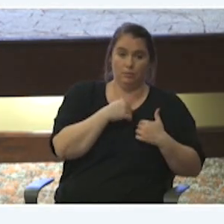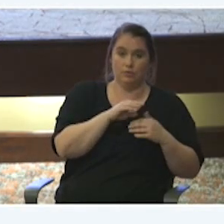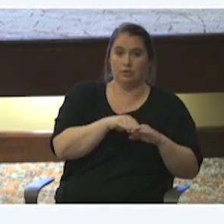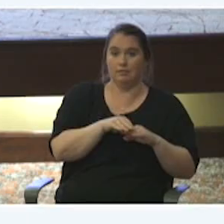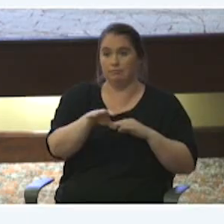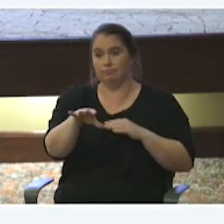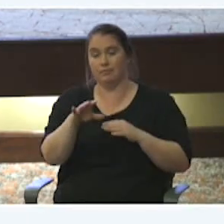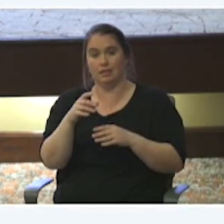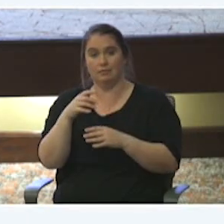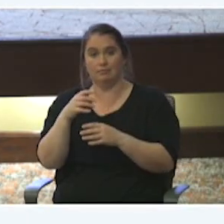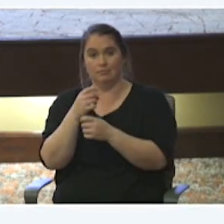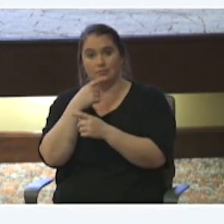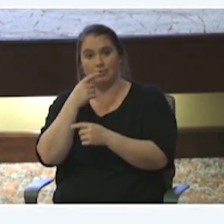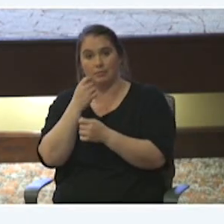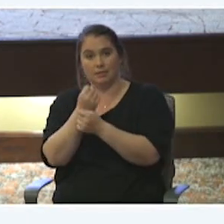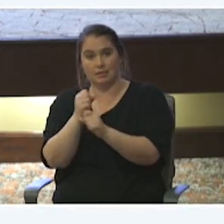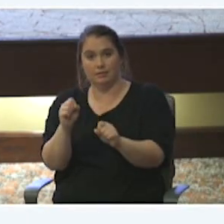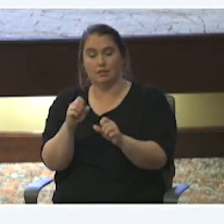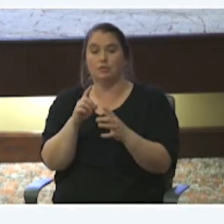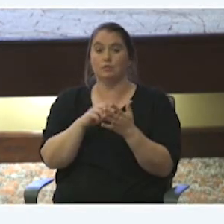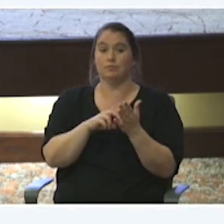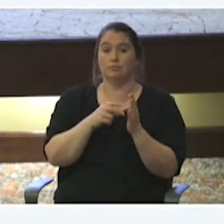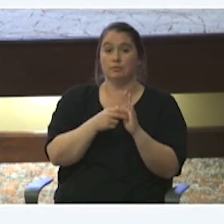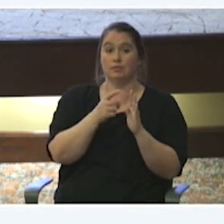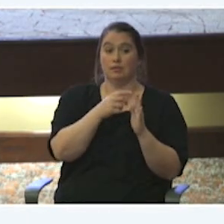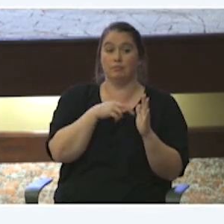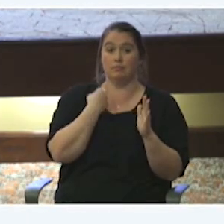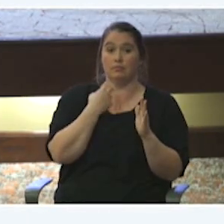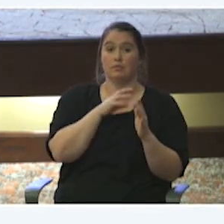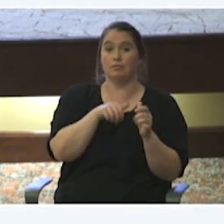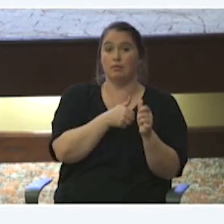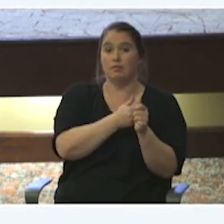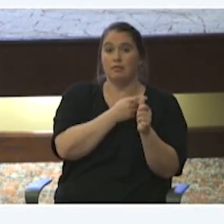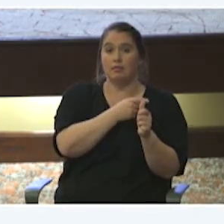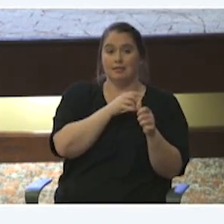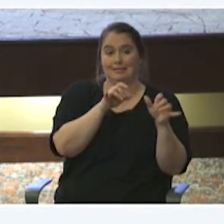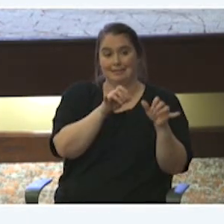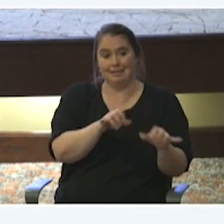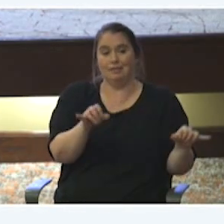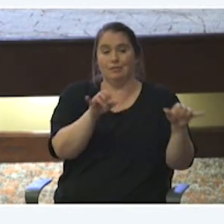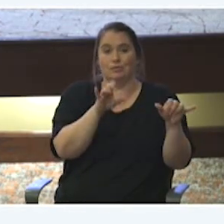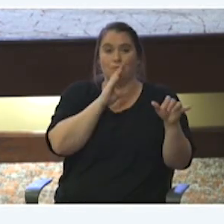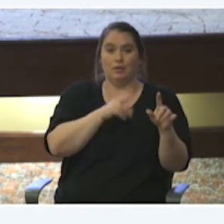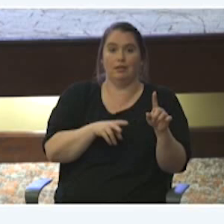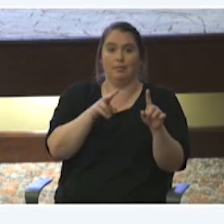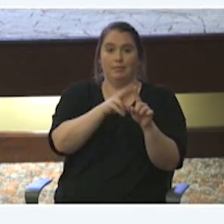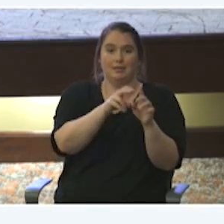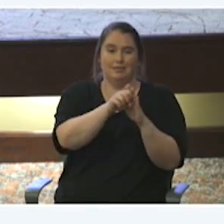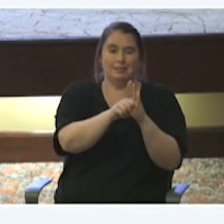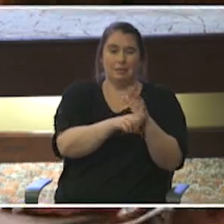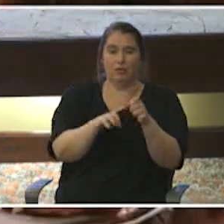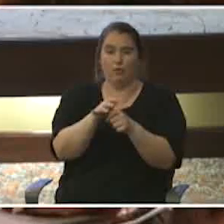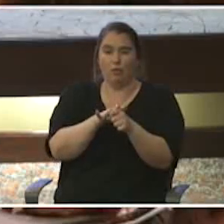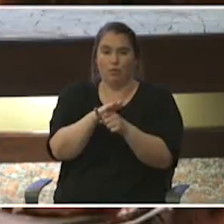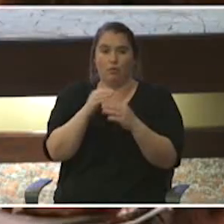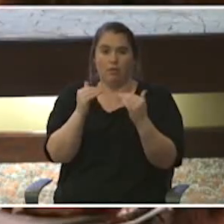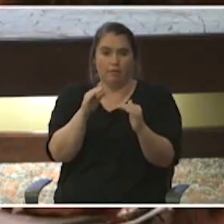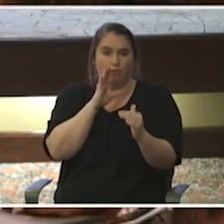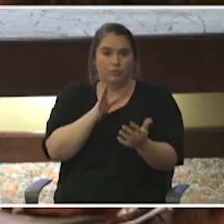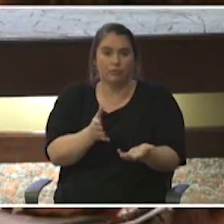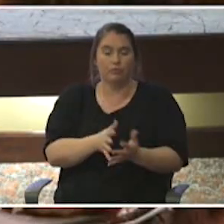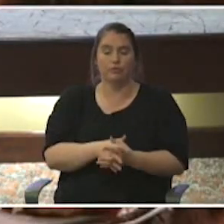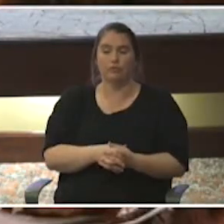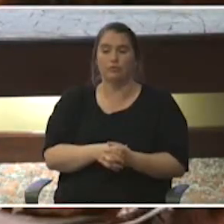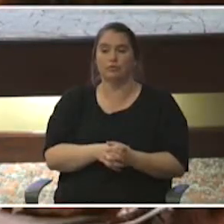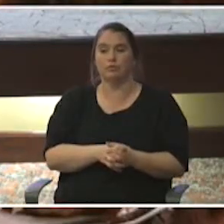So that means while regulations exist at the federal level, in practice, the standards are really implemented at the state or local level.